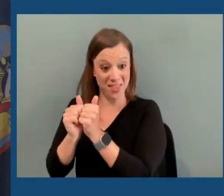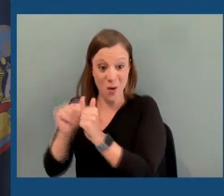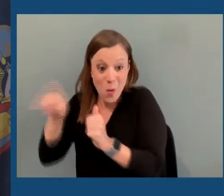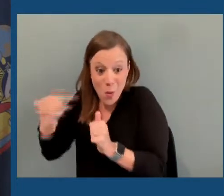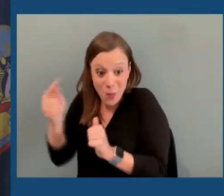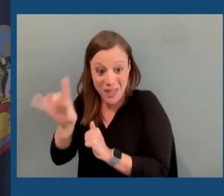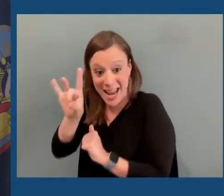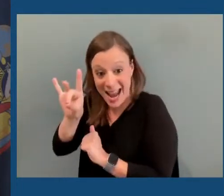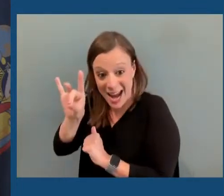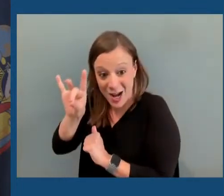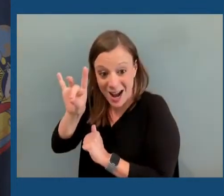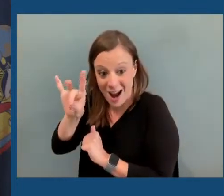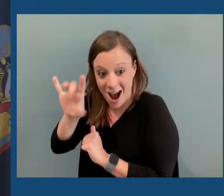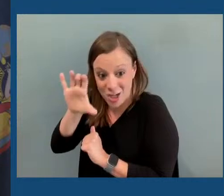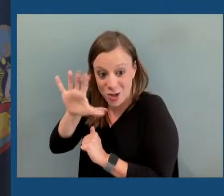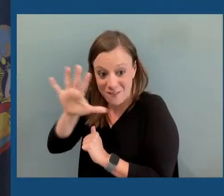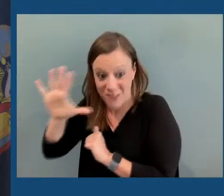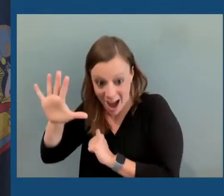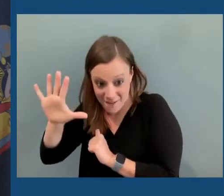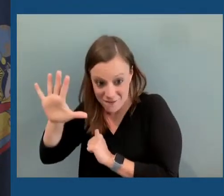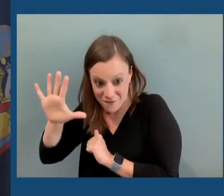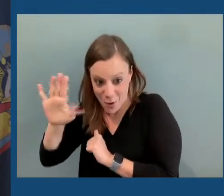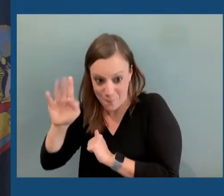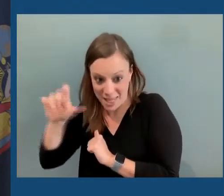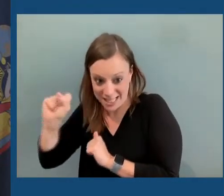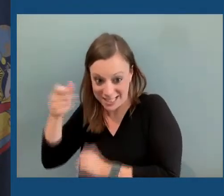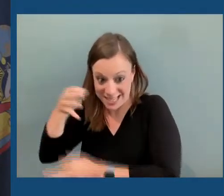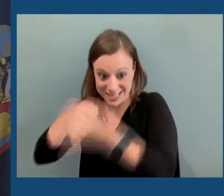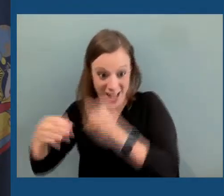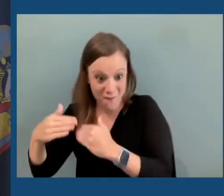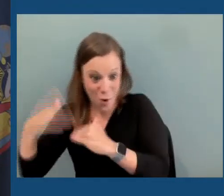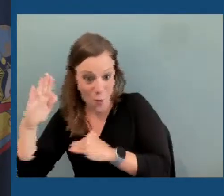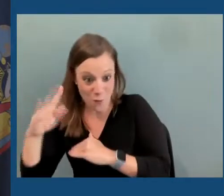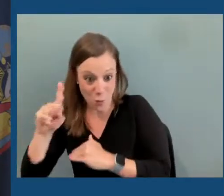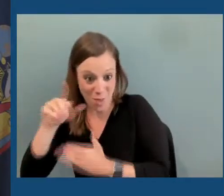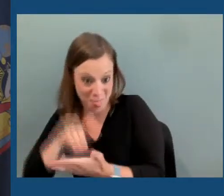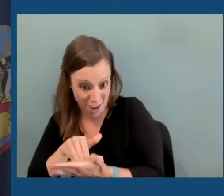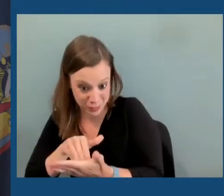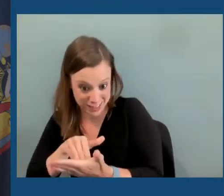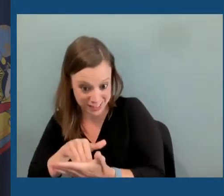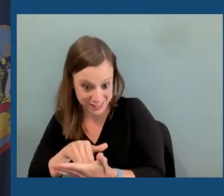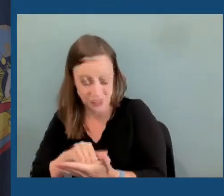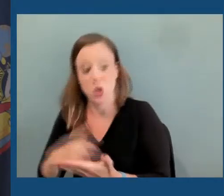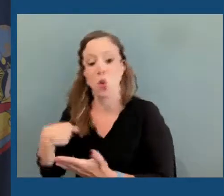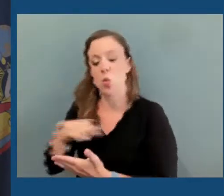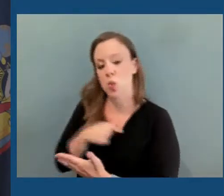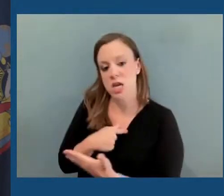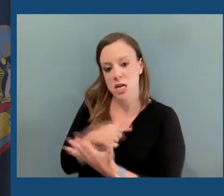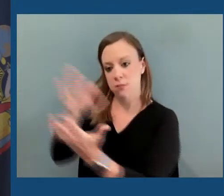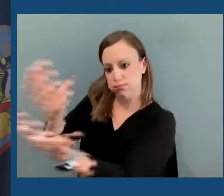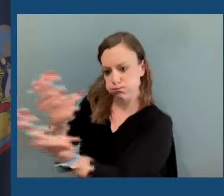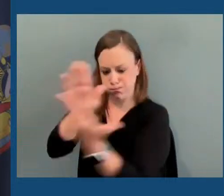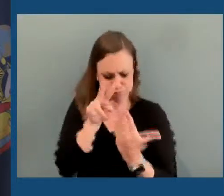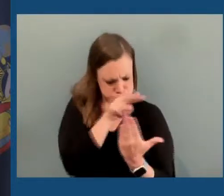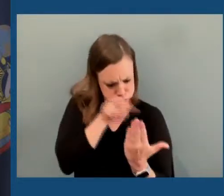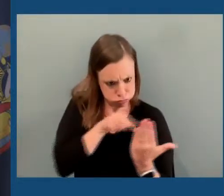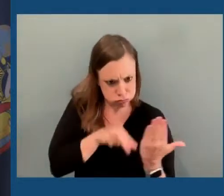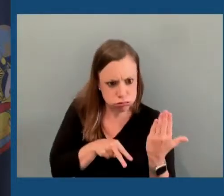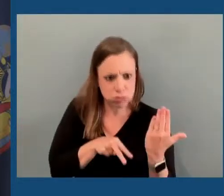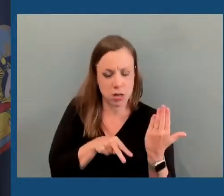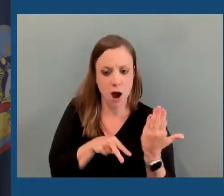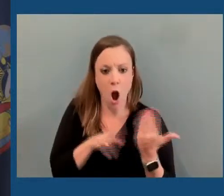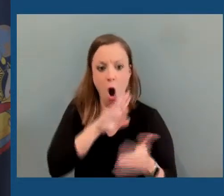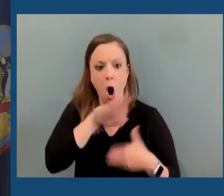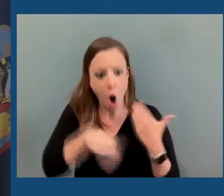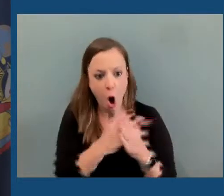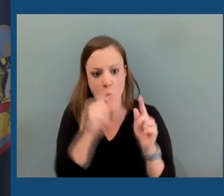2 years. So good news for us and my team as we start to go through every single word, every single comma to make